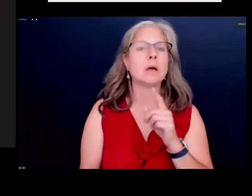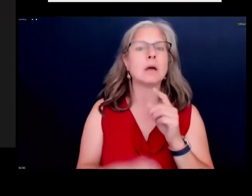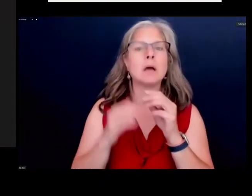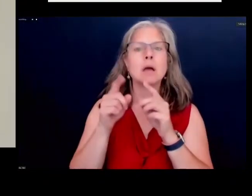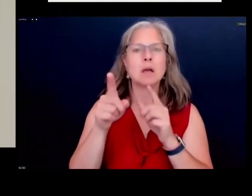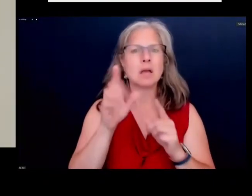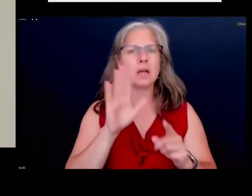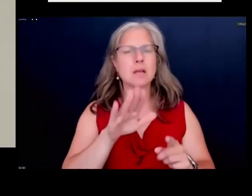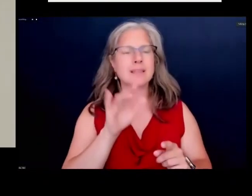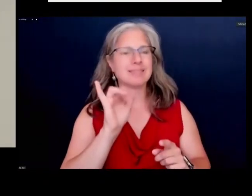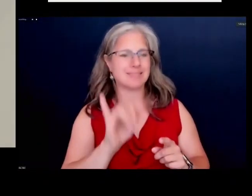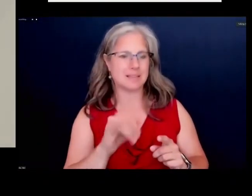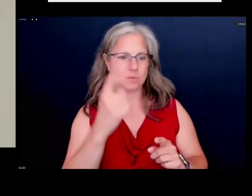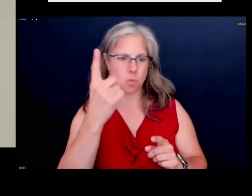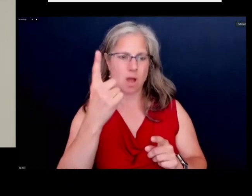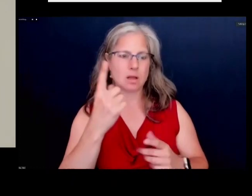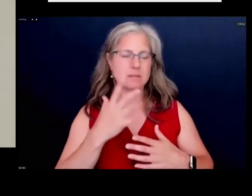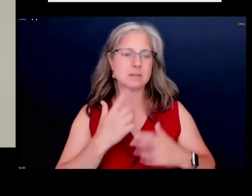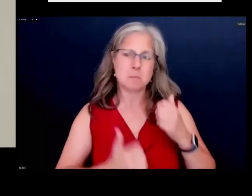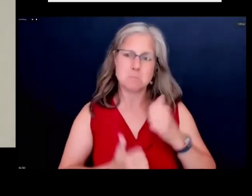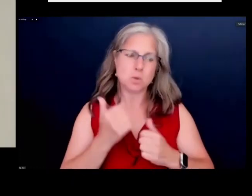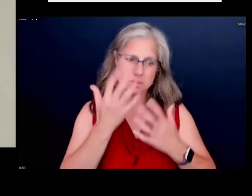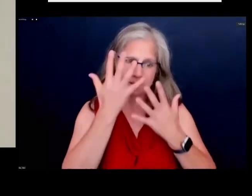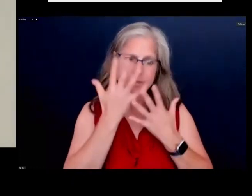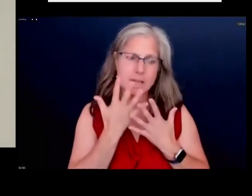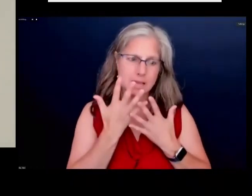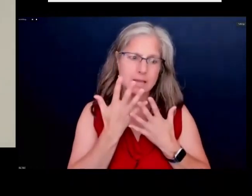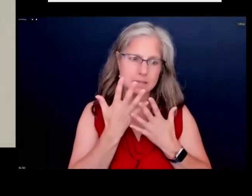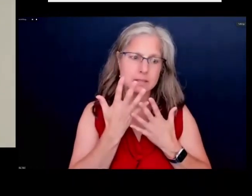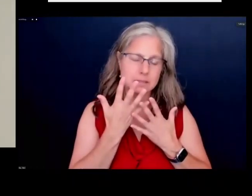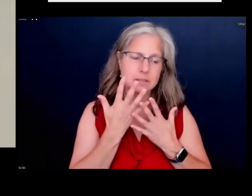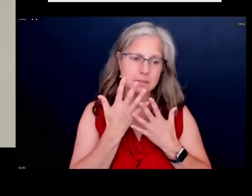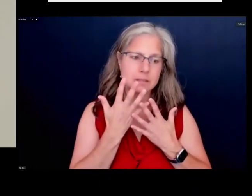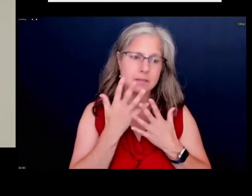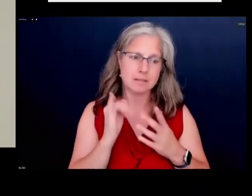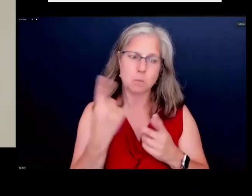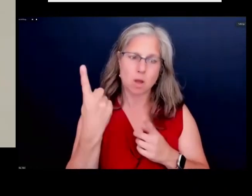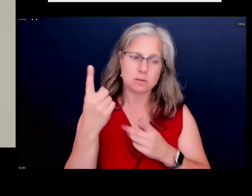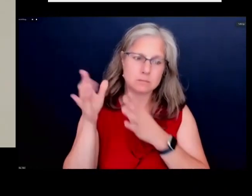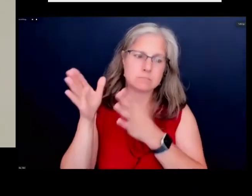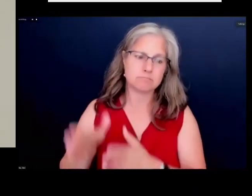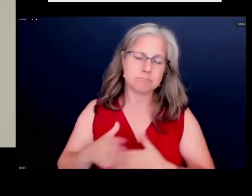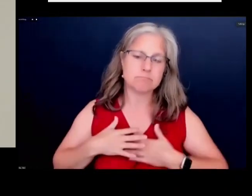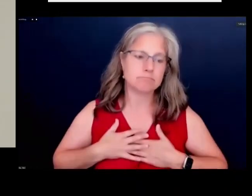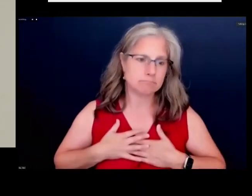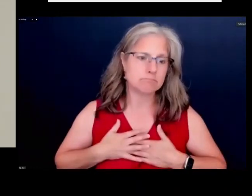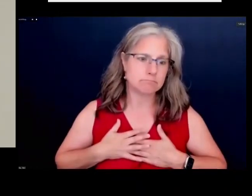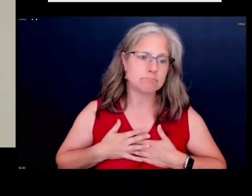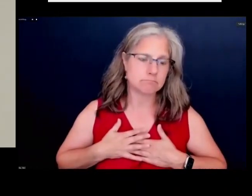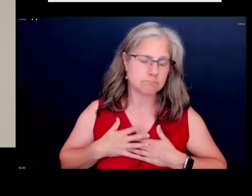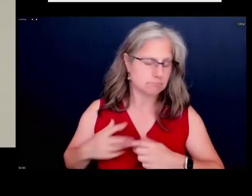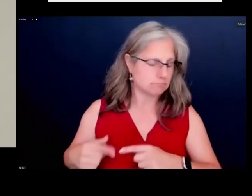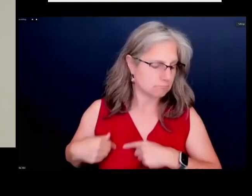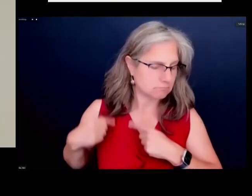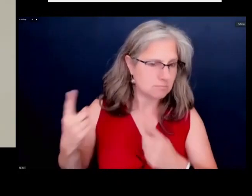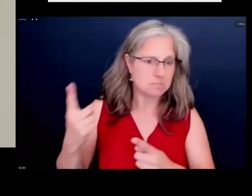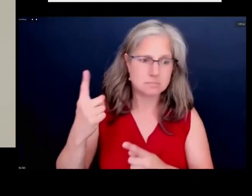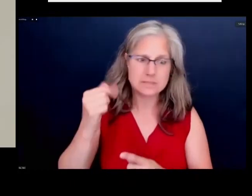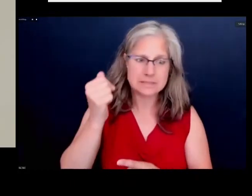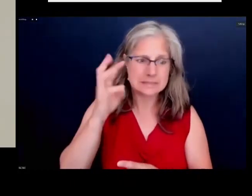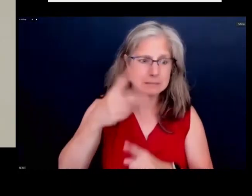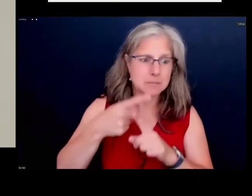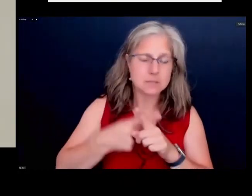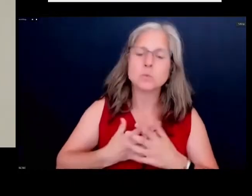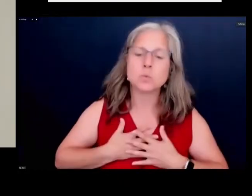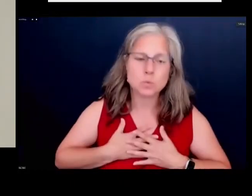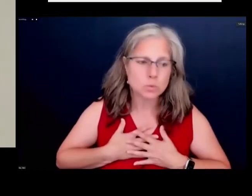This is one of the most sad cases we've had all this time. So our hearts